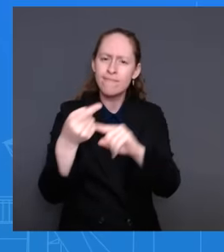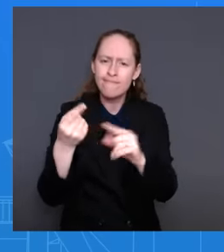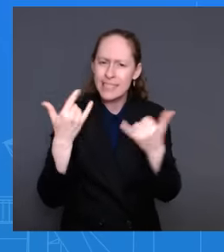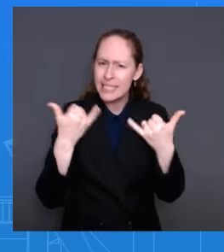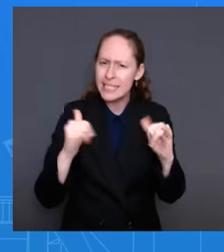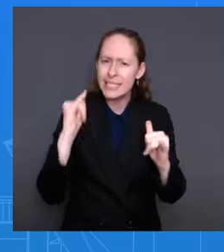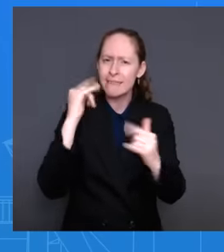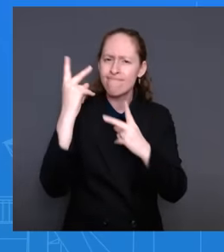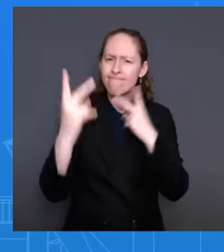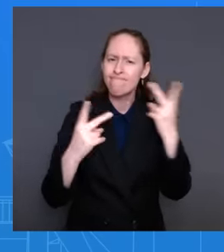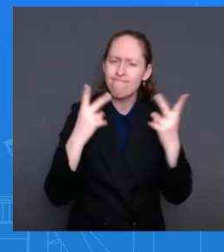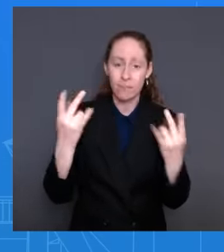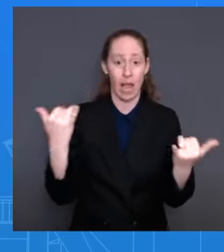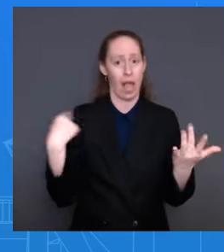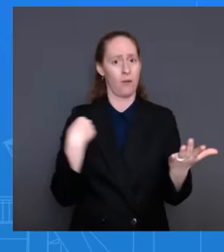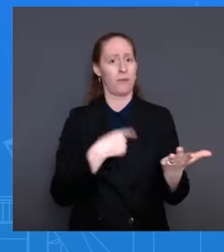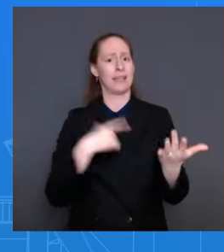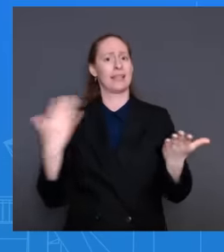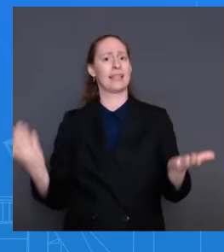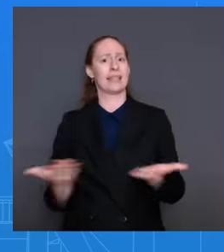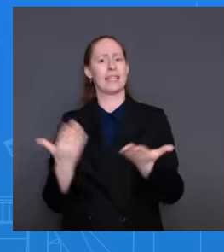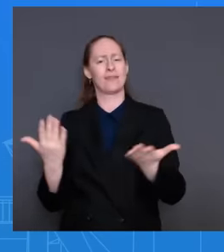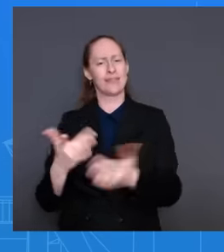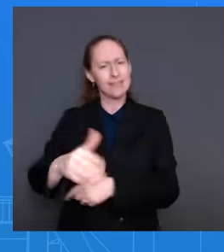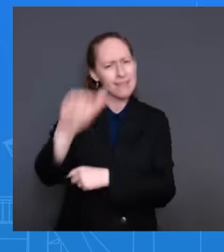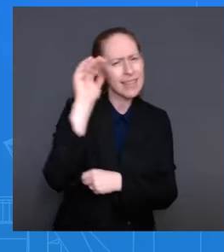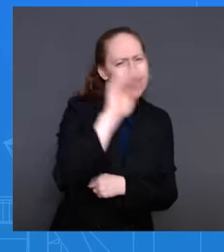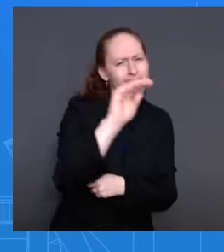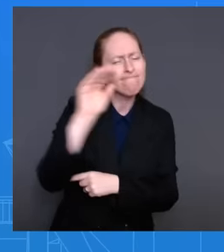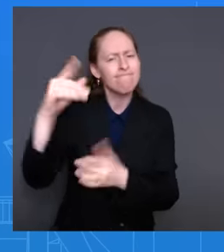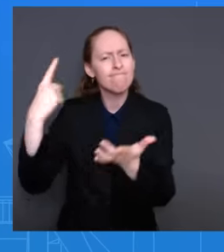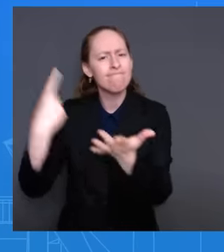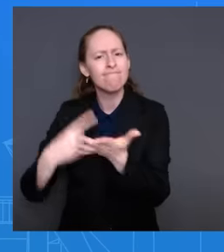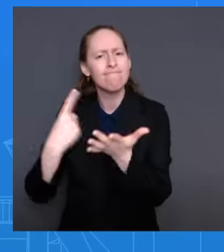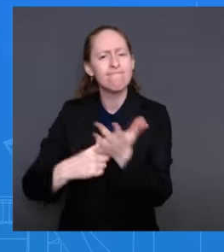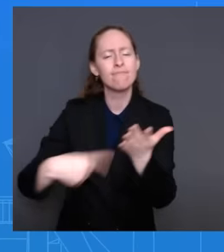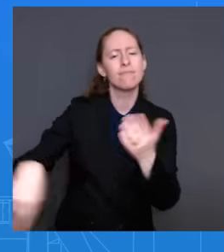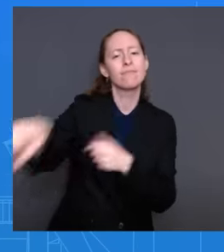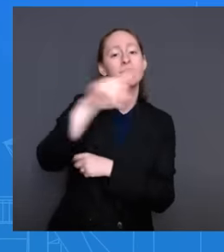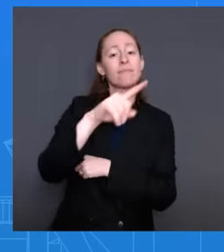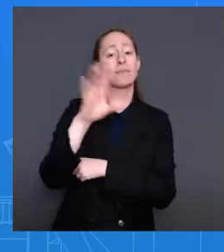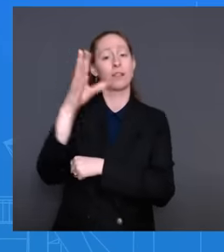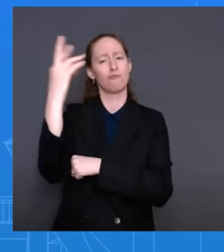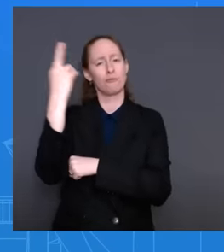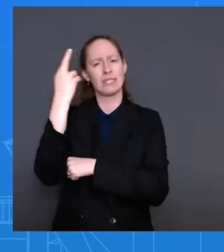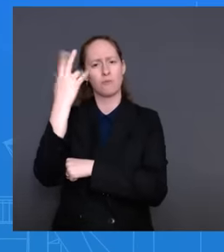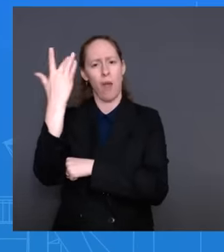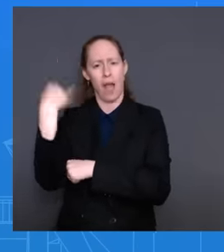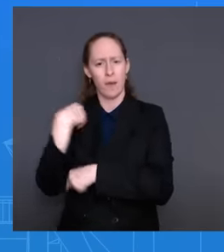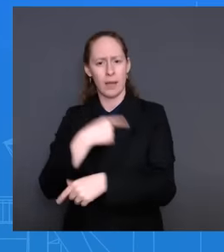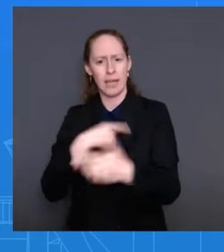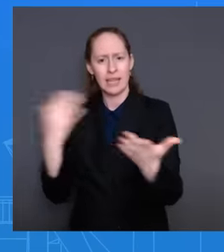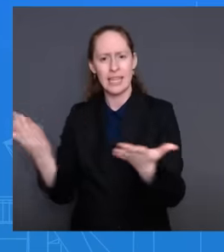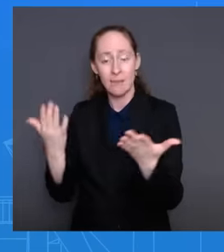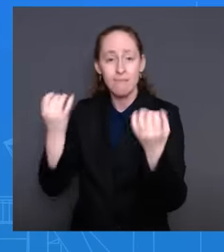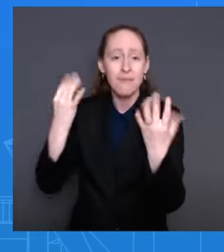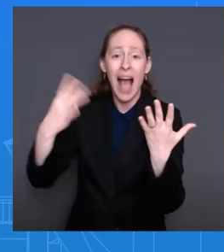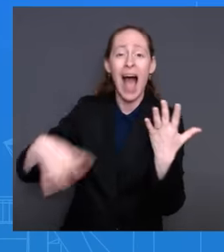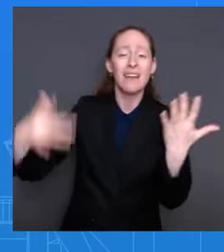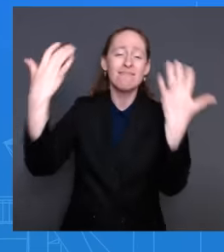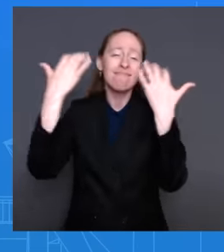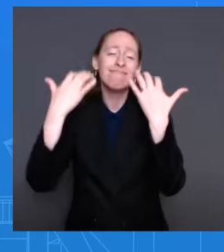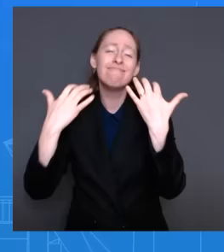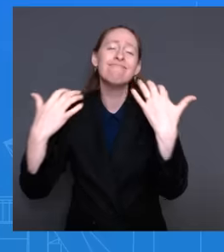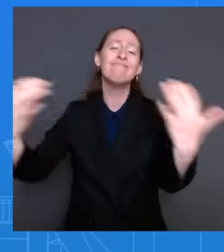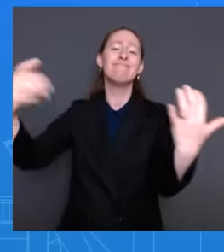today thanks to our army, our fans worldwide, who have different nationalities and cultures and use different languages. we are